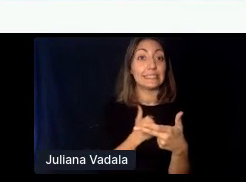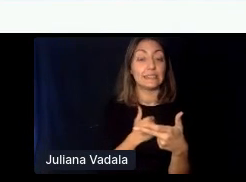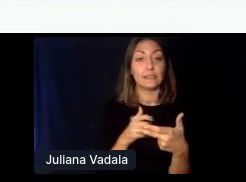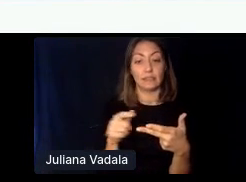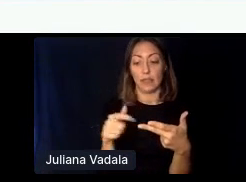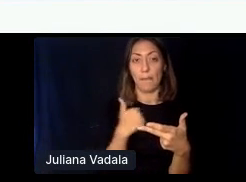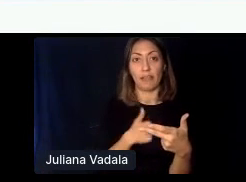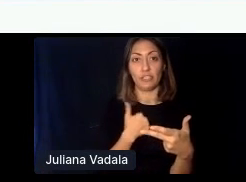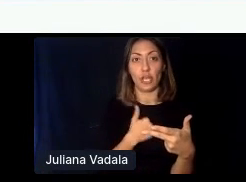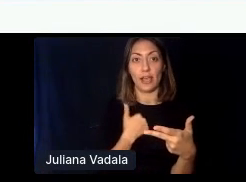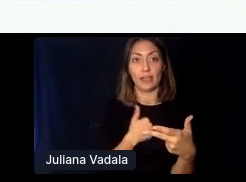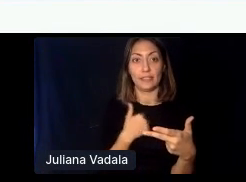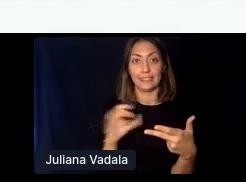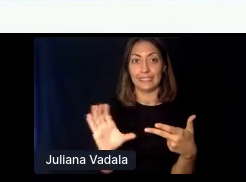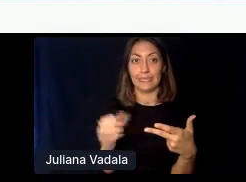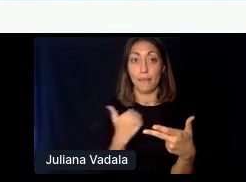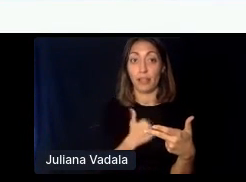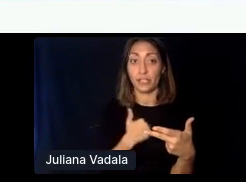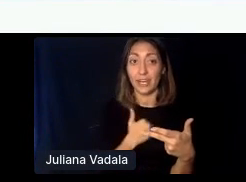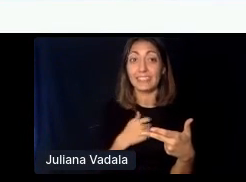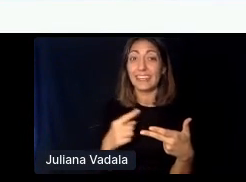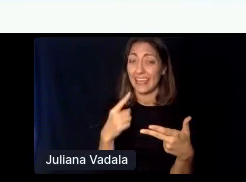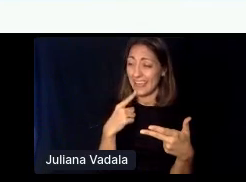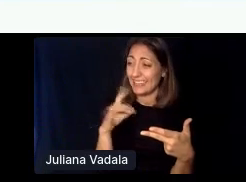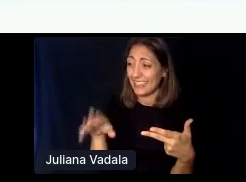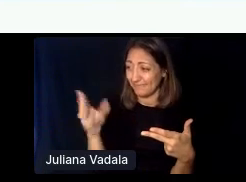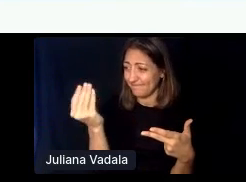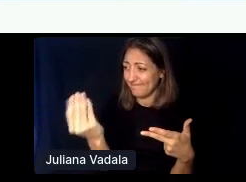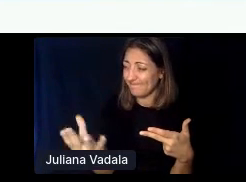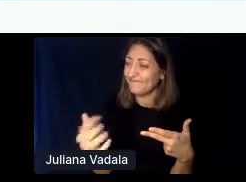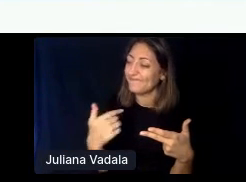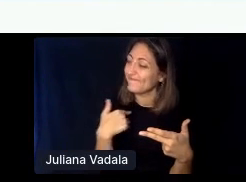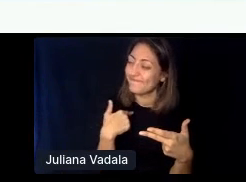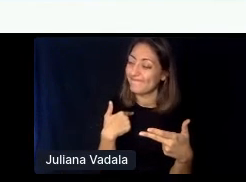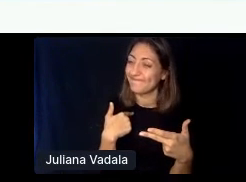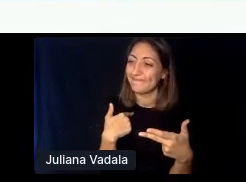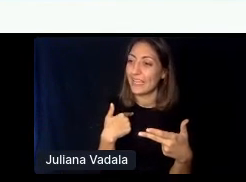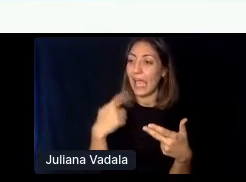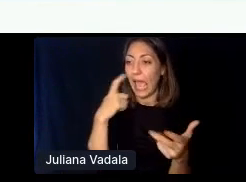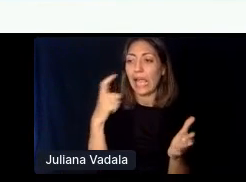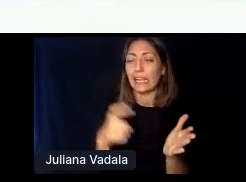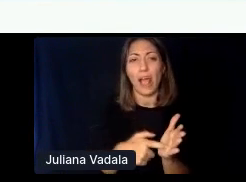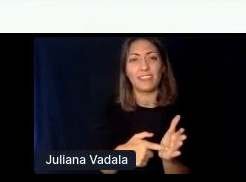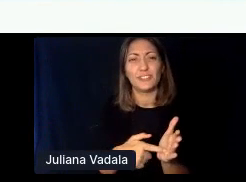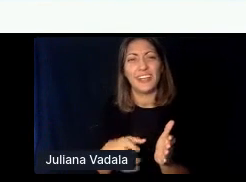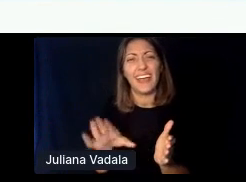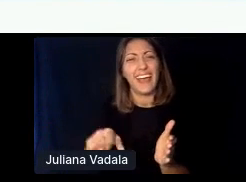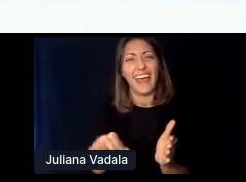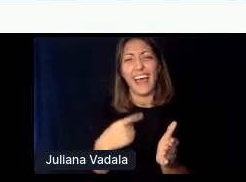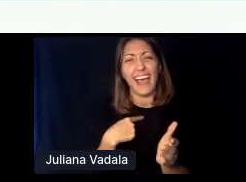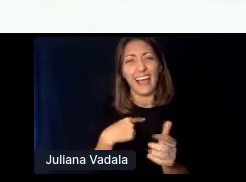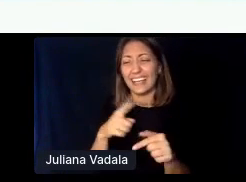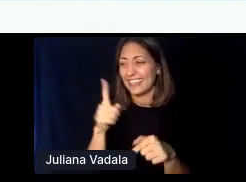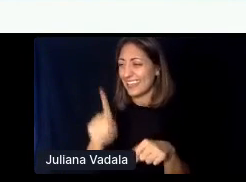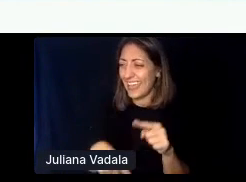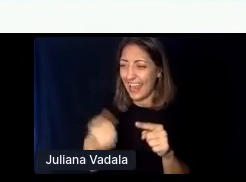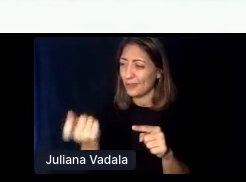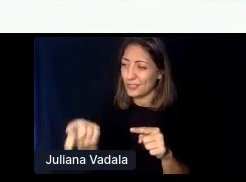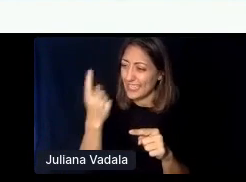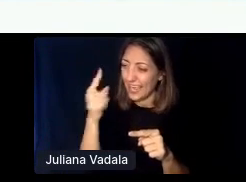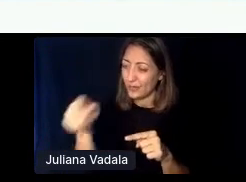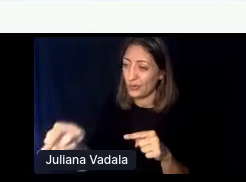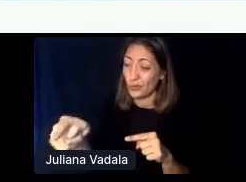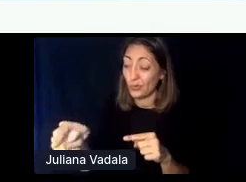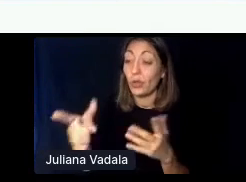acknowledge that you're having trouble understanding them. You ask them a few simple questions to see if they can understand you, see if you